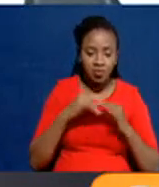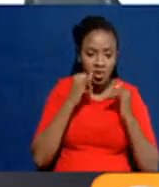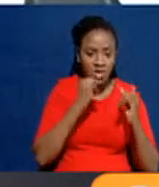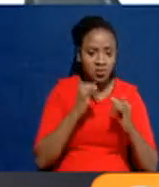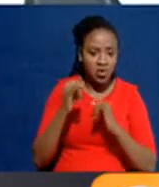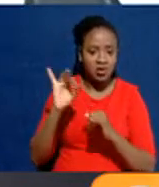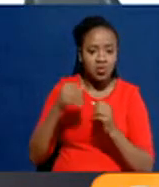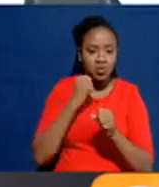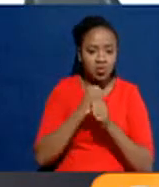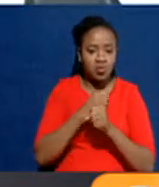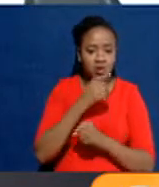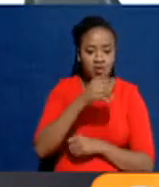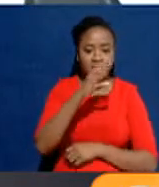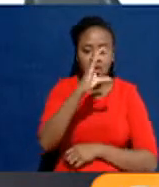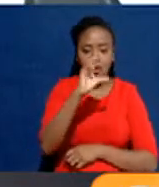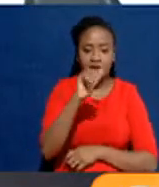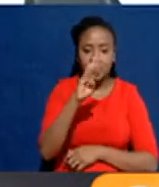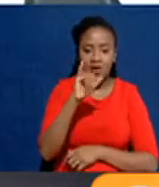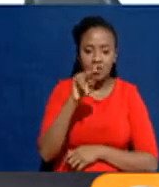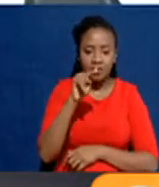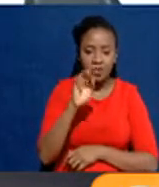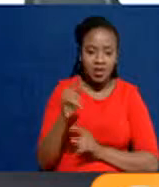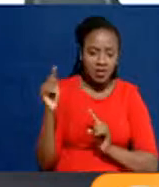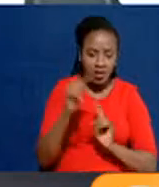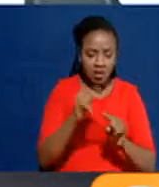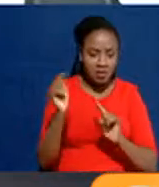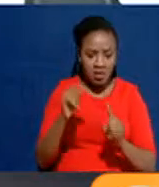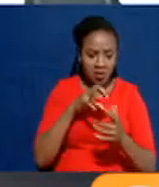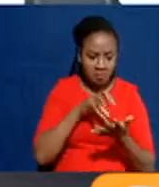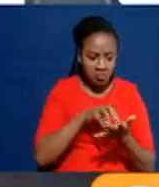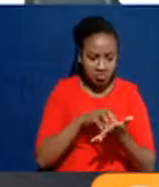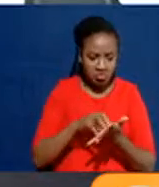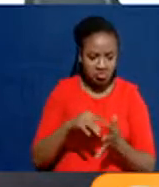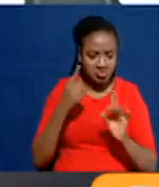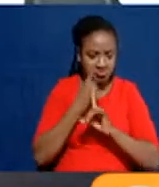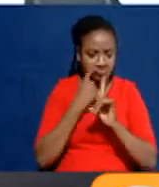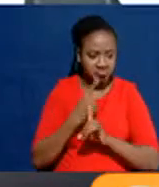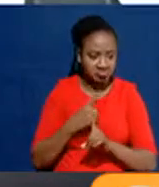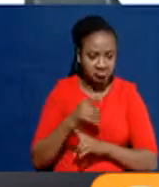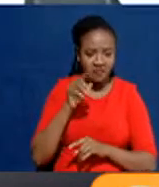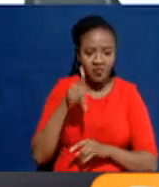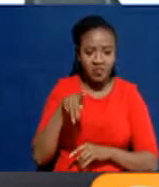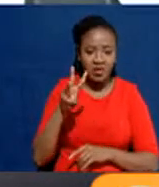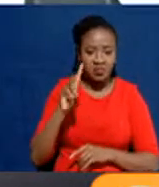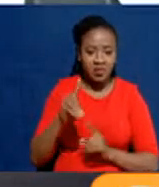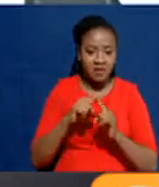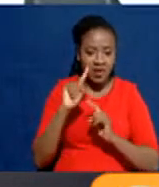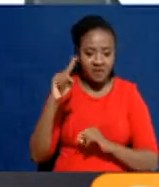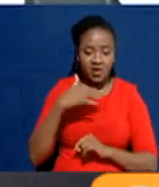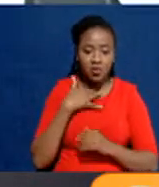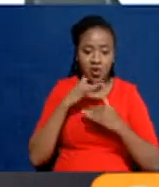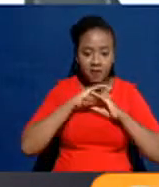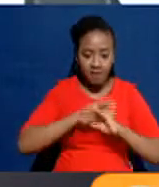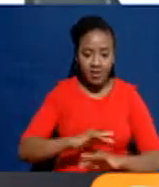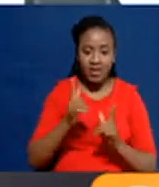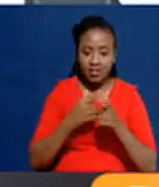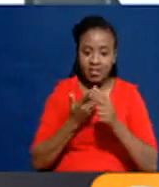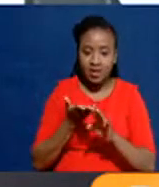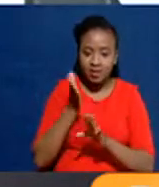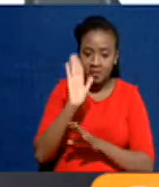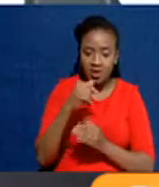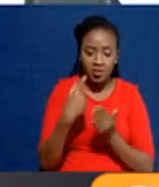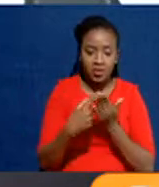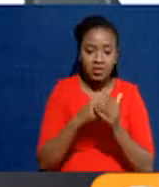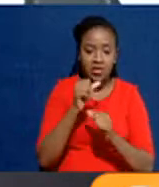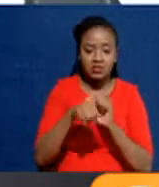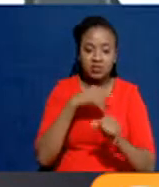has raised, and that is, you know, multiple positions that we are seeing even now. But I want us to take a break and come back and talk about that. We also want to